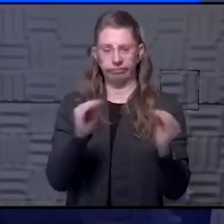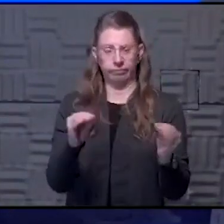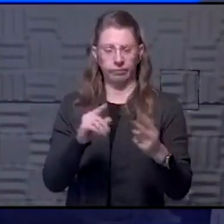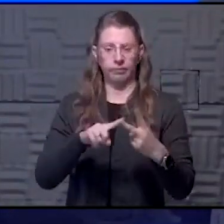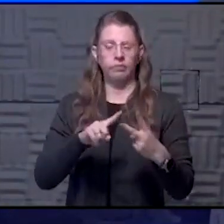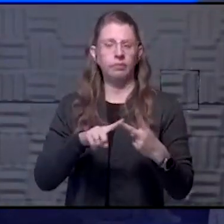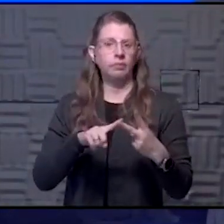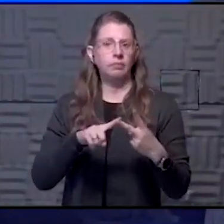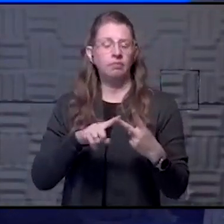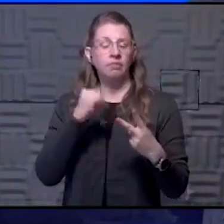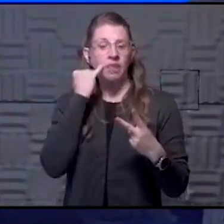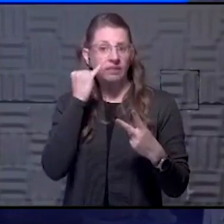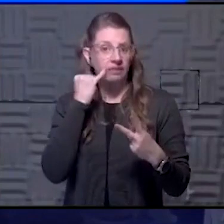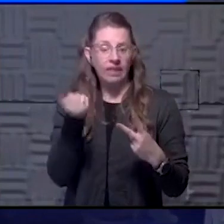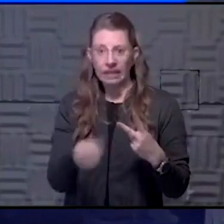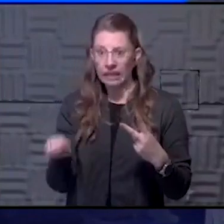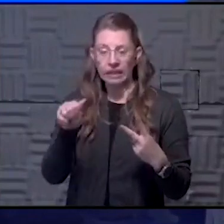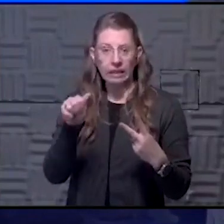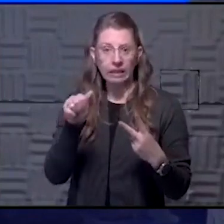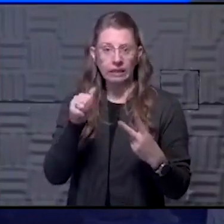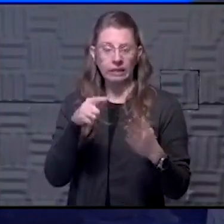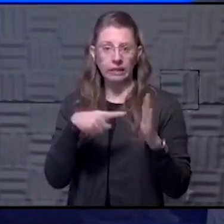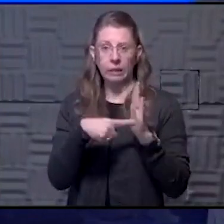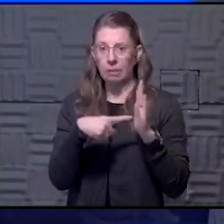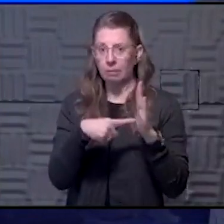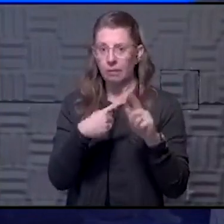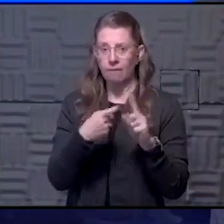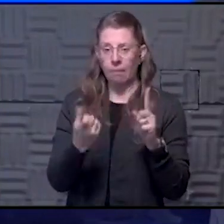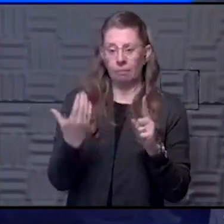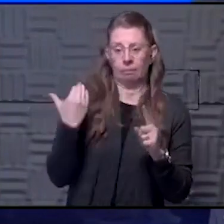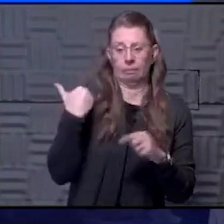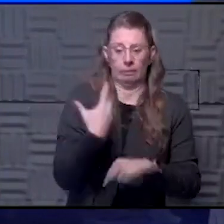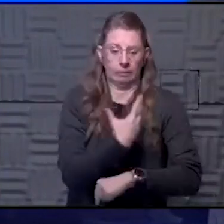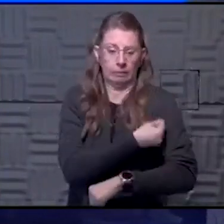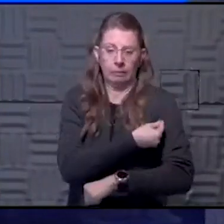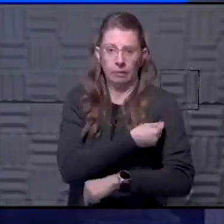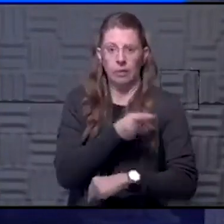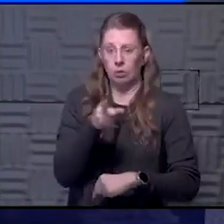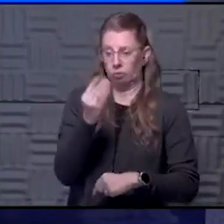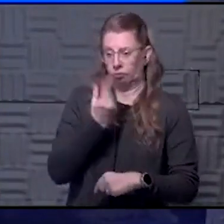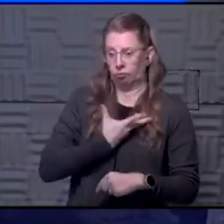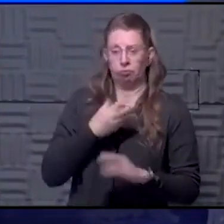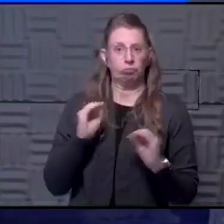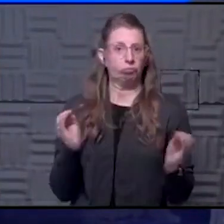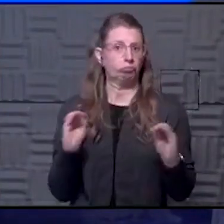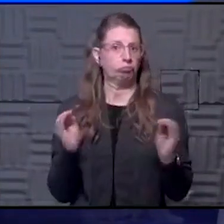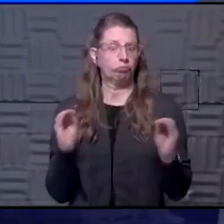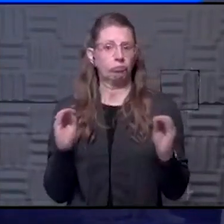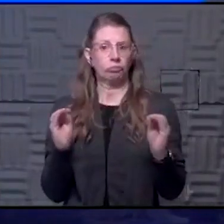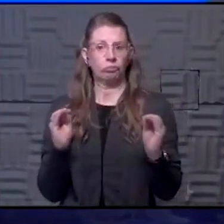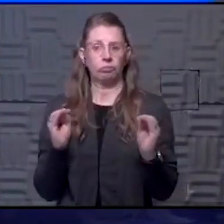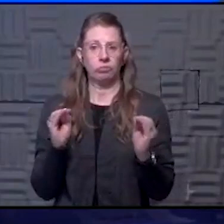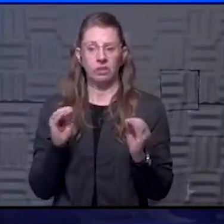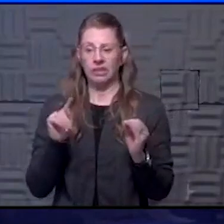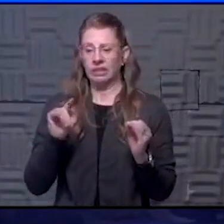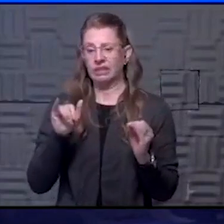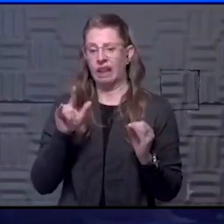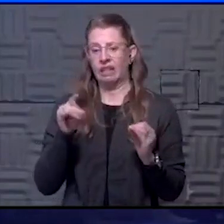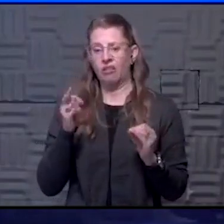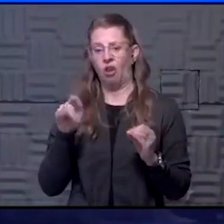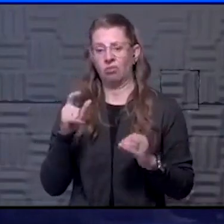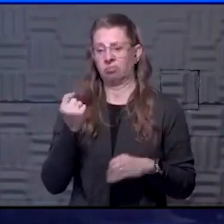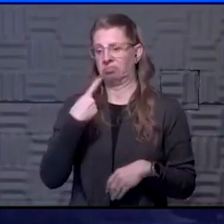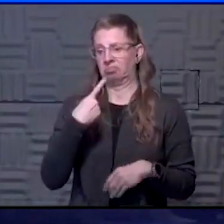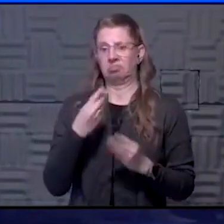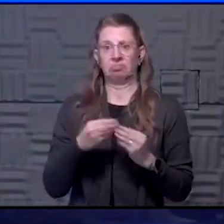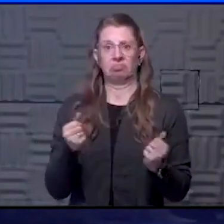then if you had any symptoms from the last one, and you had told me that nothing that Tylenol could take care of. Nope.